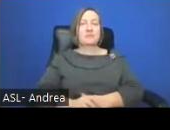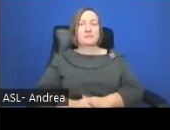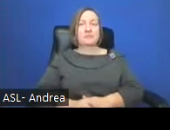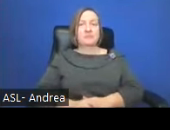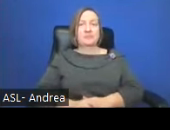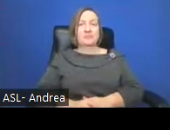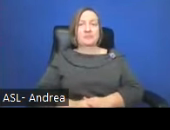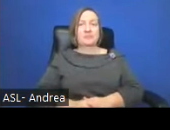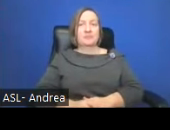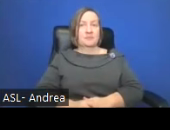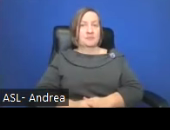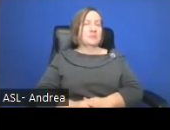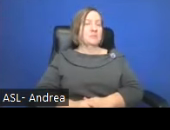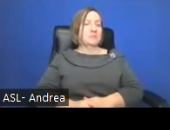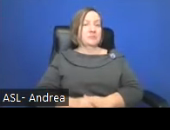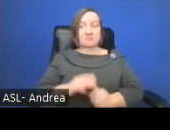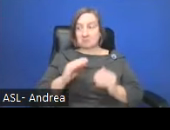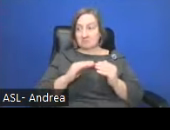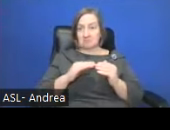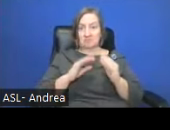Fair enough?